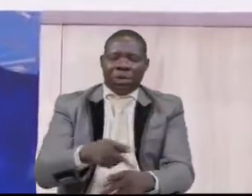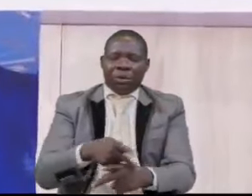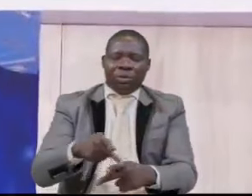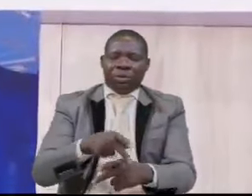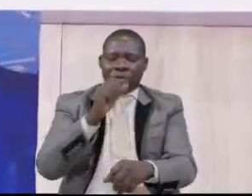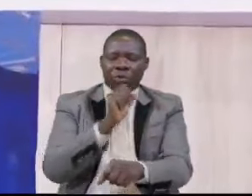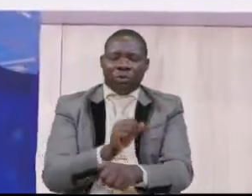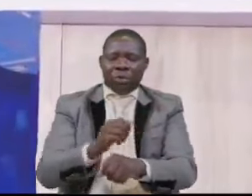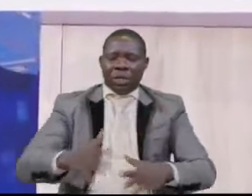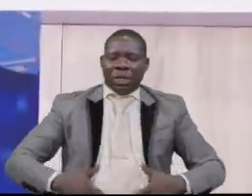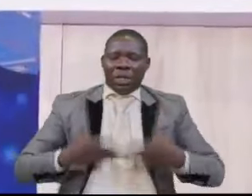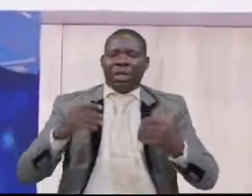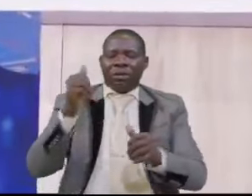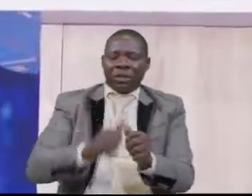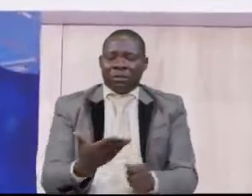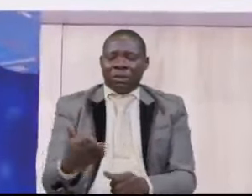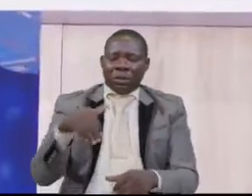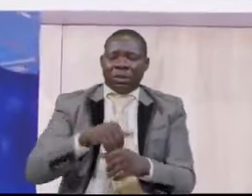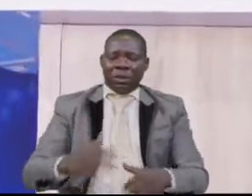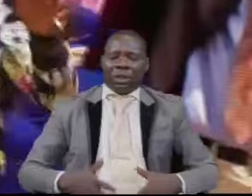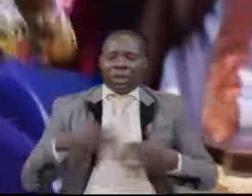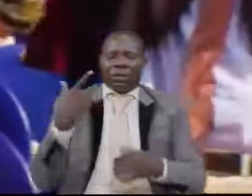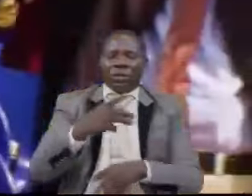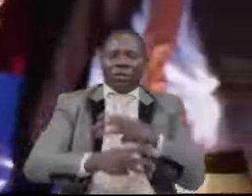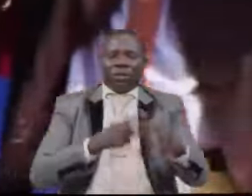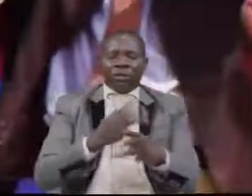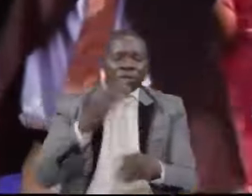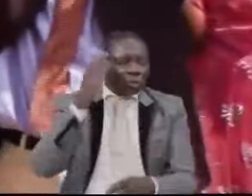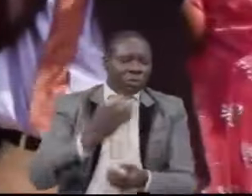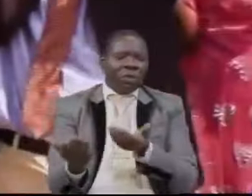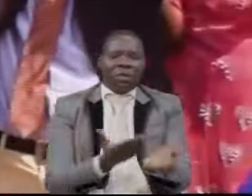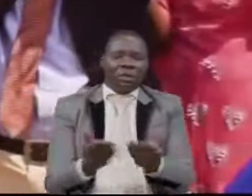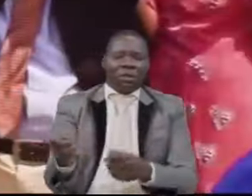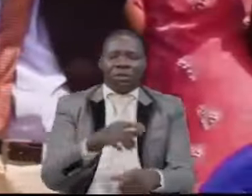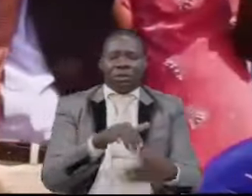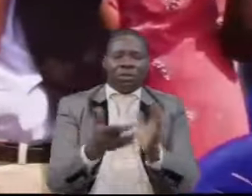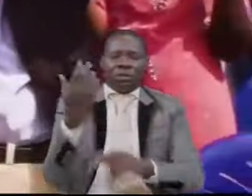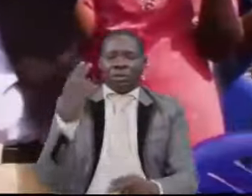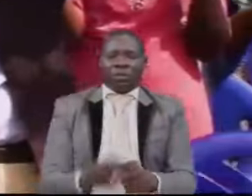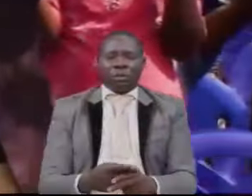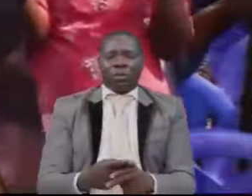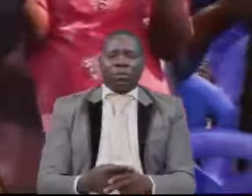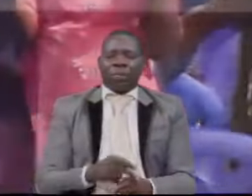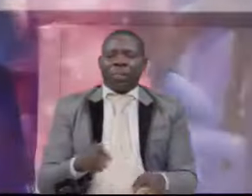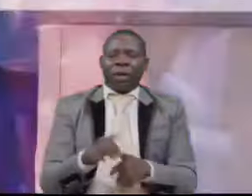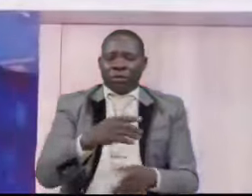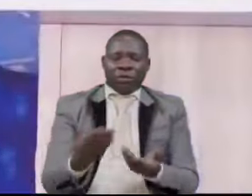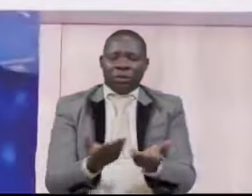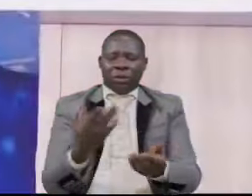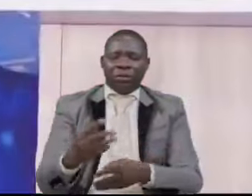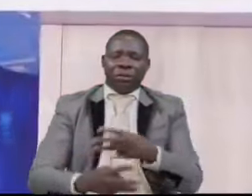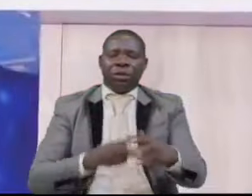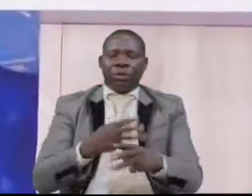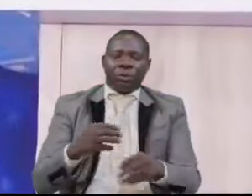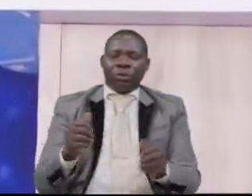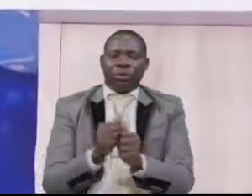life, the world will serve you. While you serve the world with the new power you have